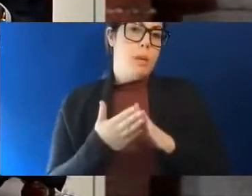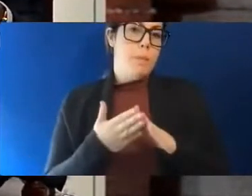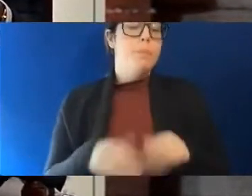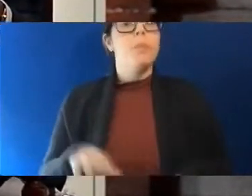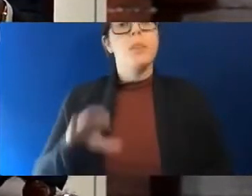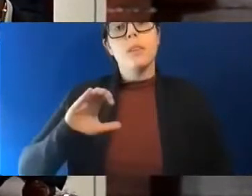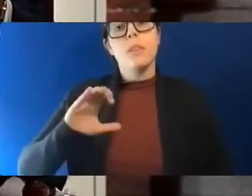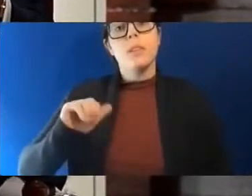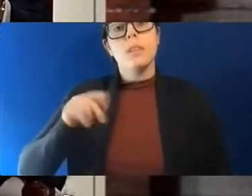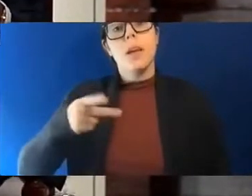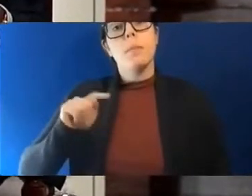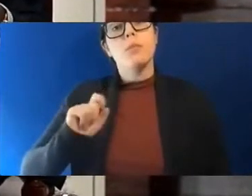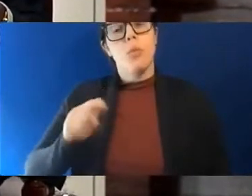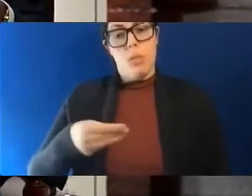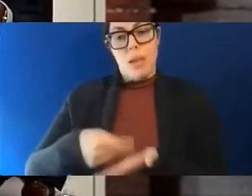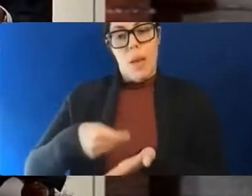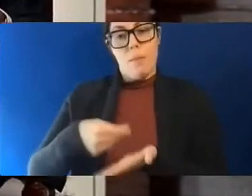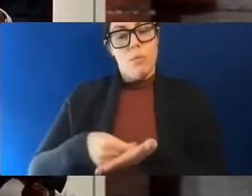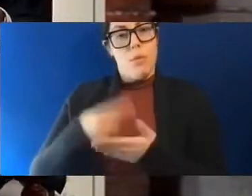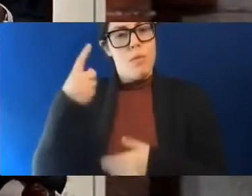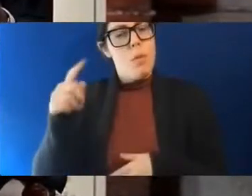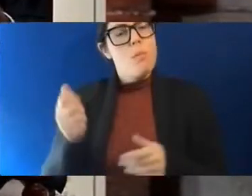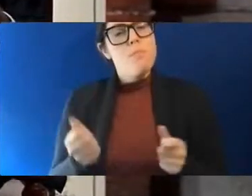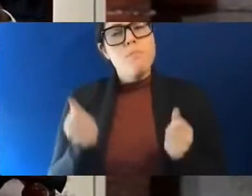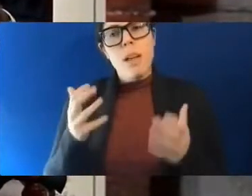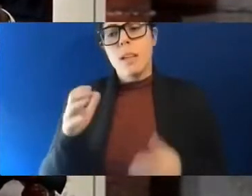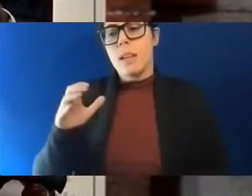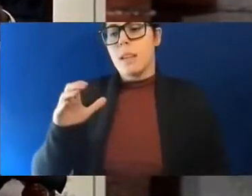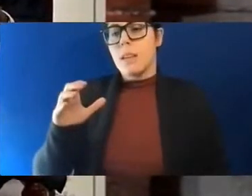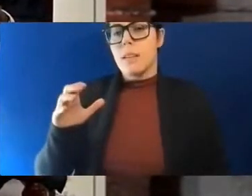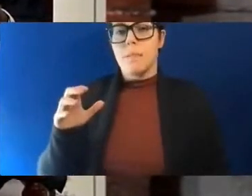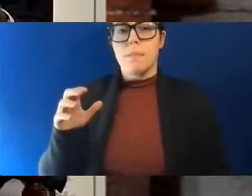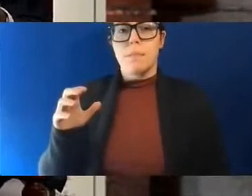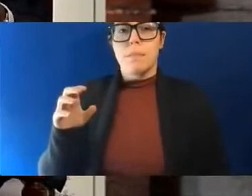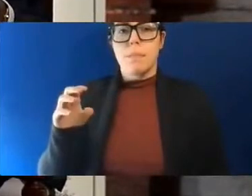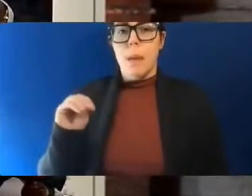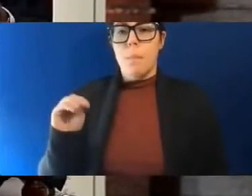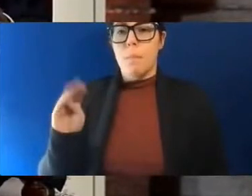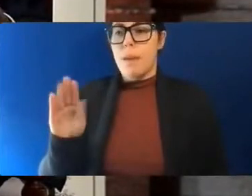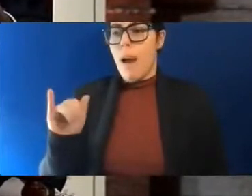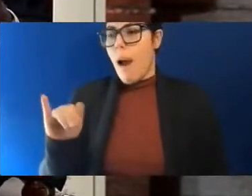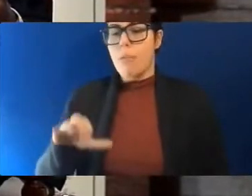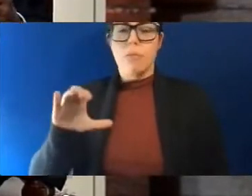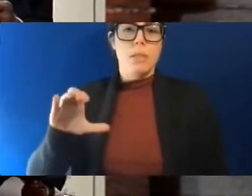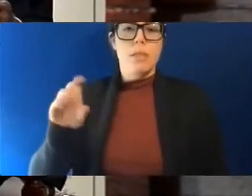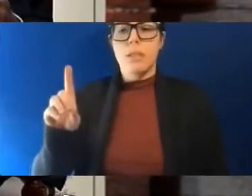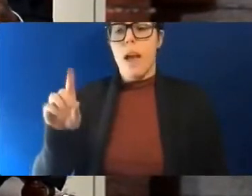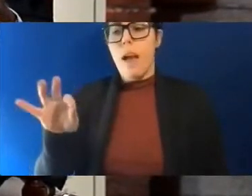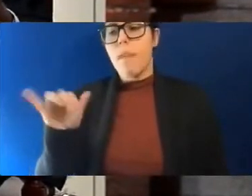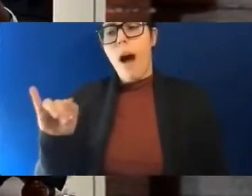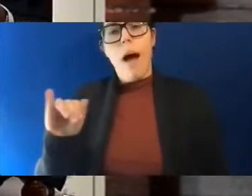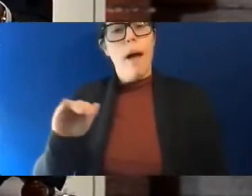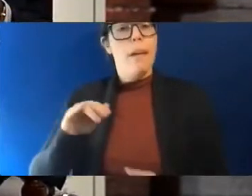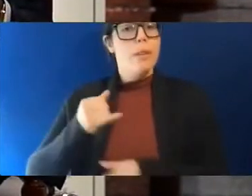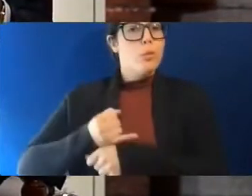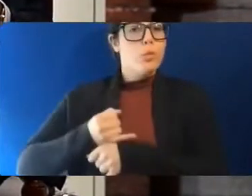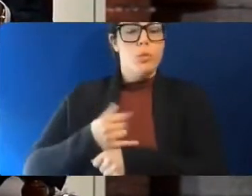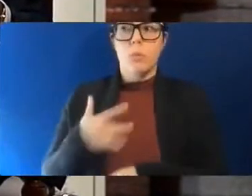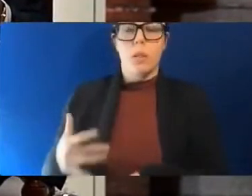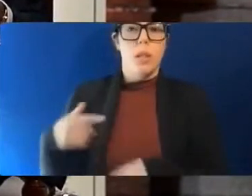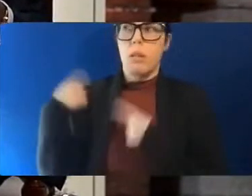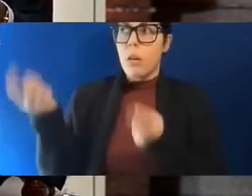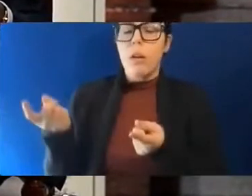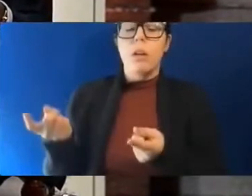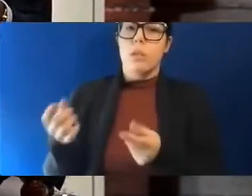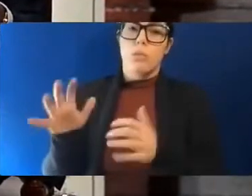Capital for many of the MDIs and CDFI institutions have historically been a challenge.